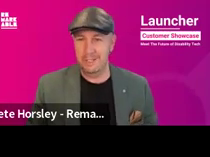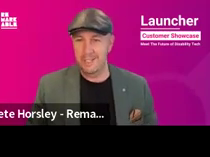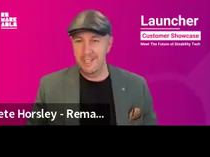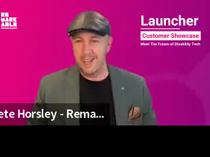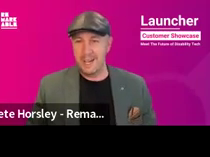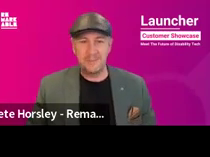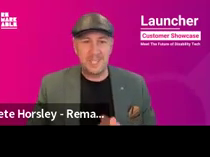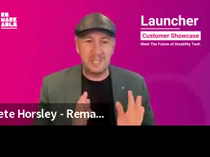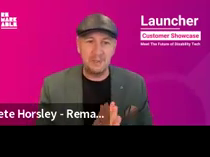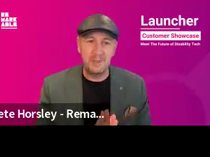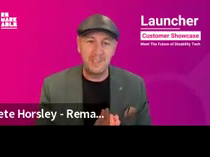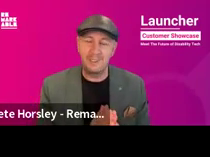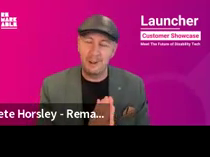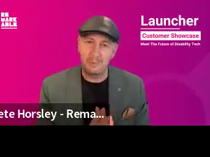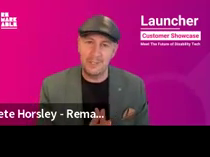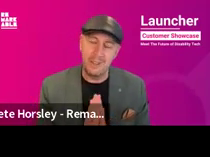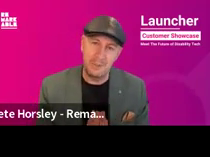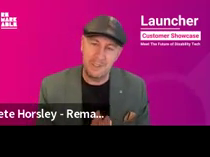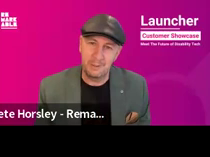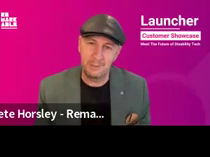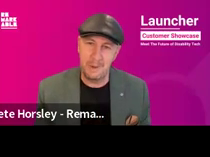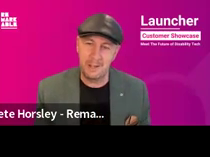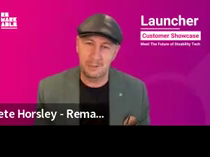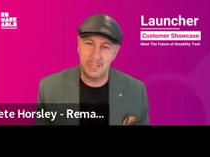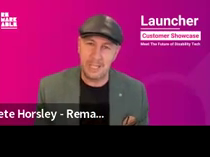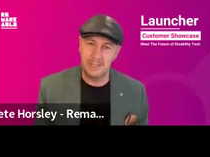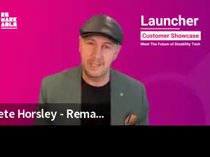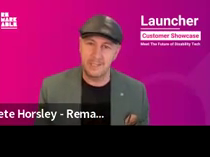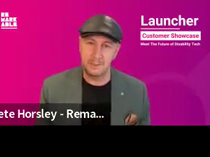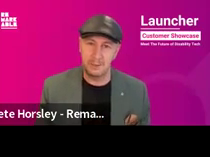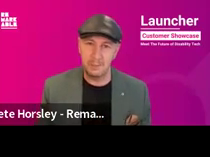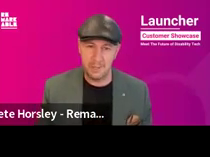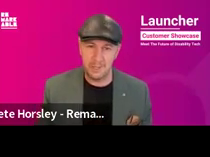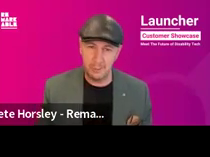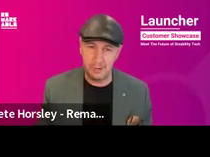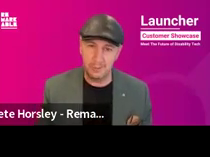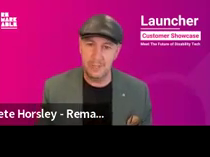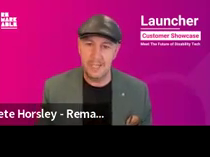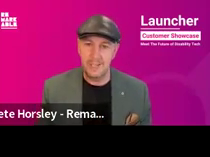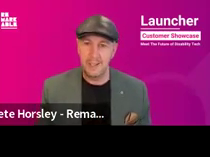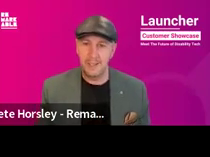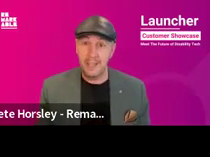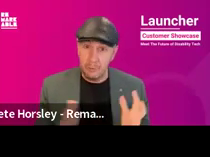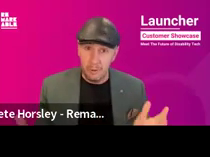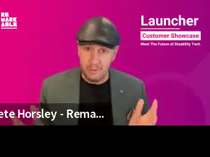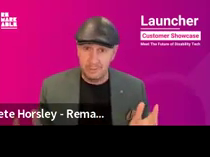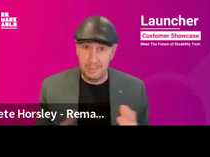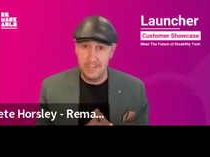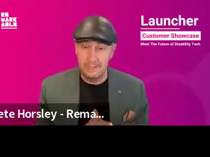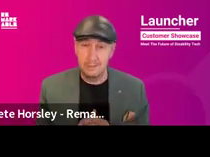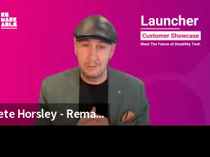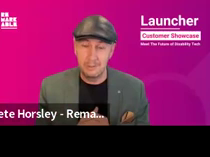chief. It gives me great pleasure. I am the founder of Remarkable, and it gives me great pleasure to welcome